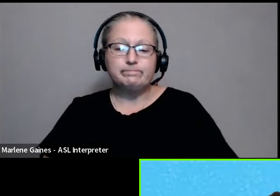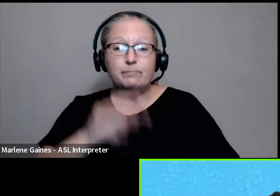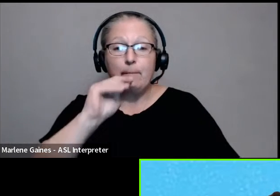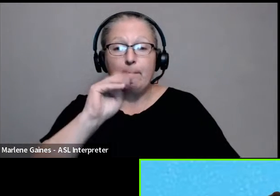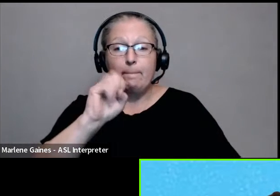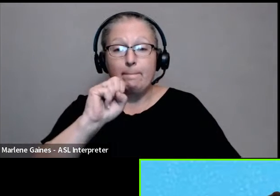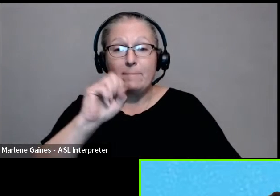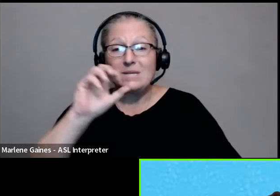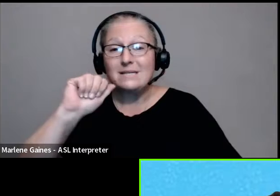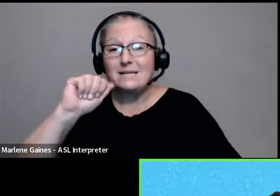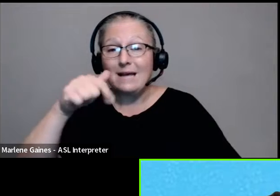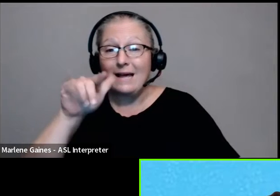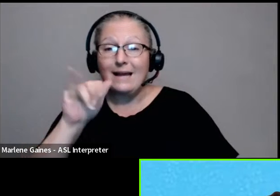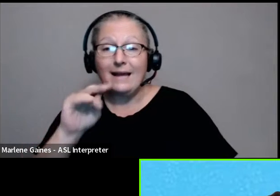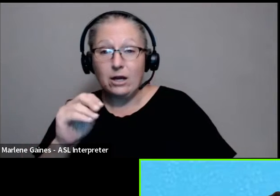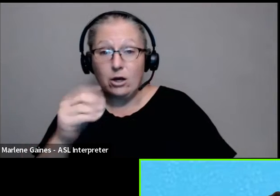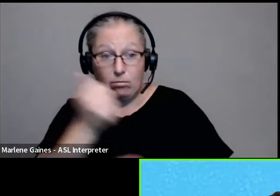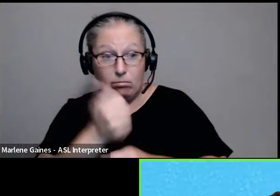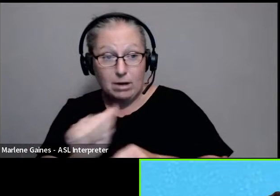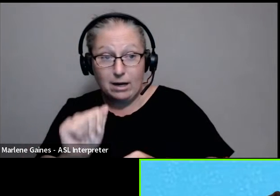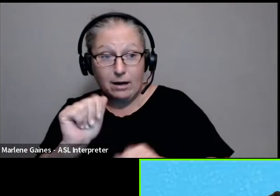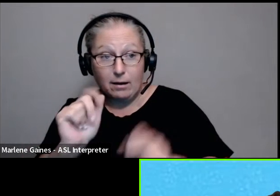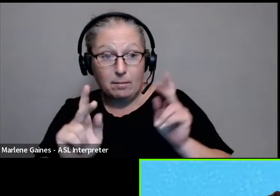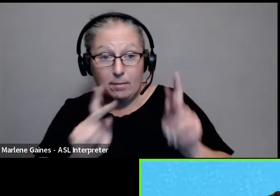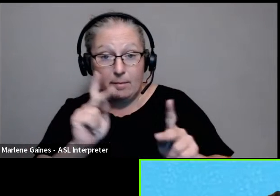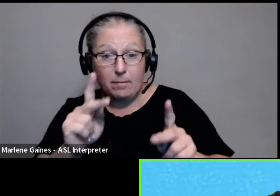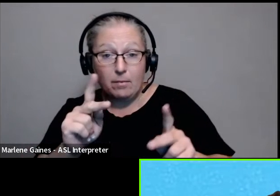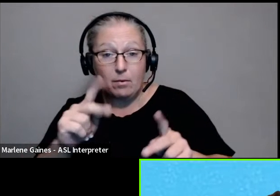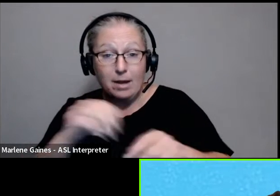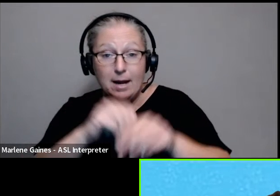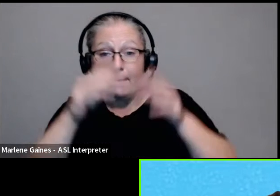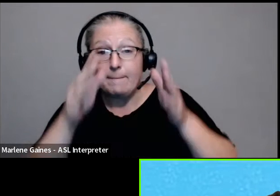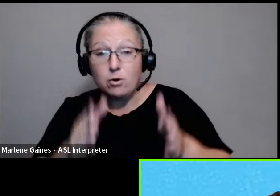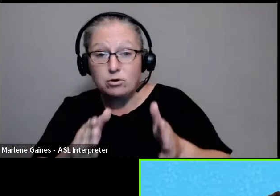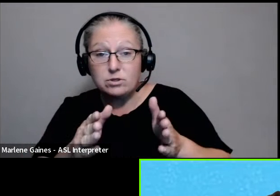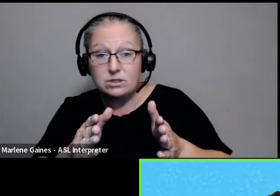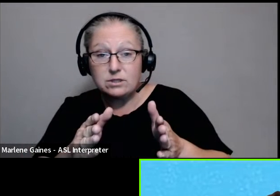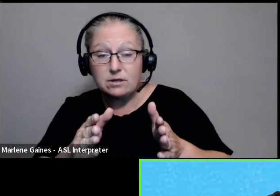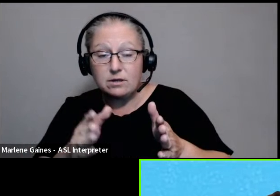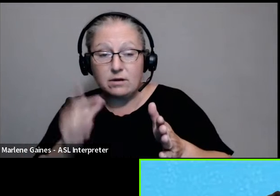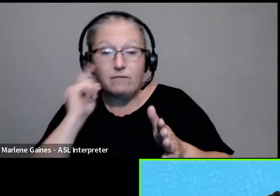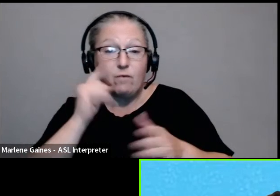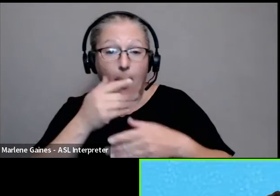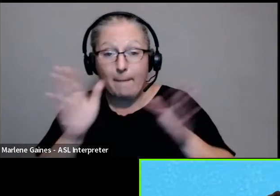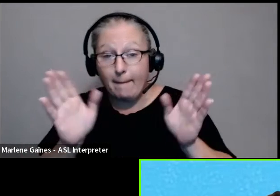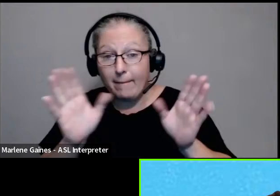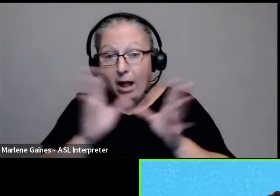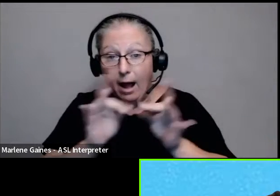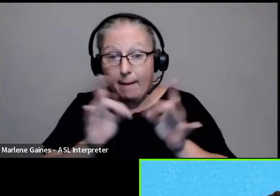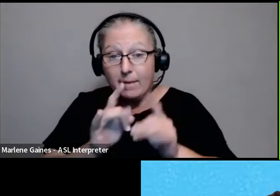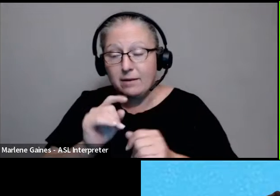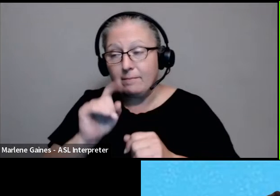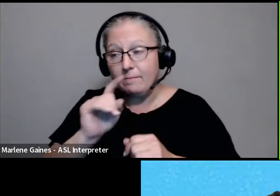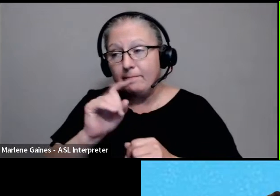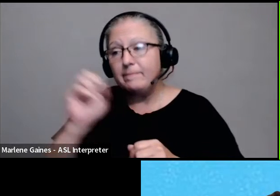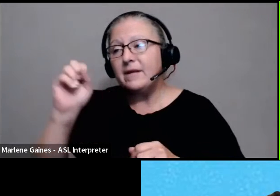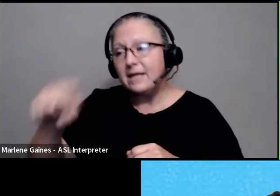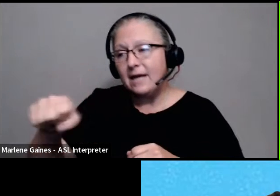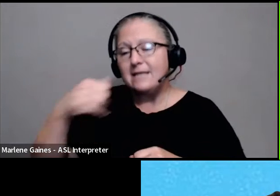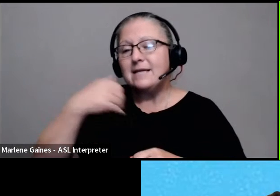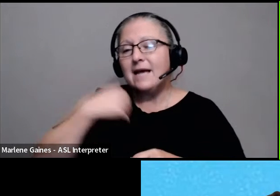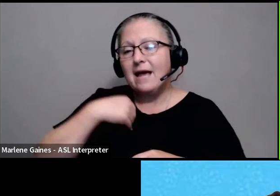Aquino, is there anyone in person for public comments? Yes, we